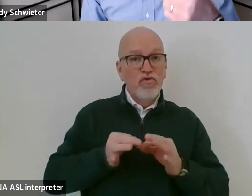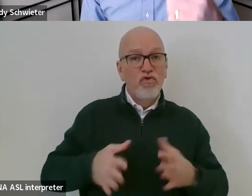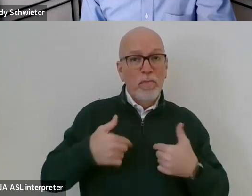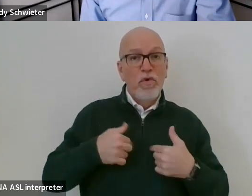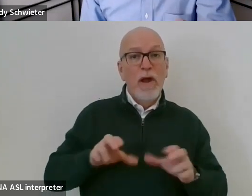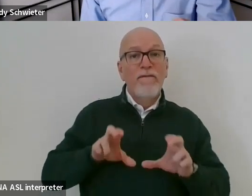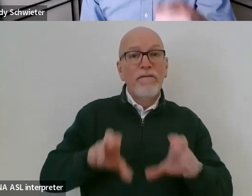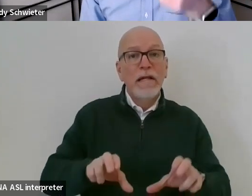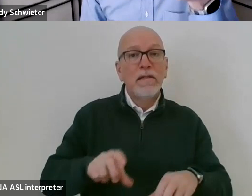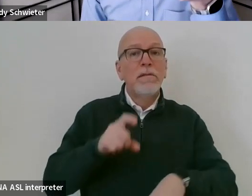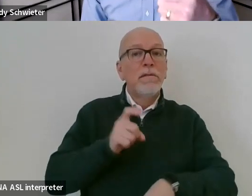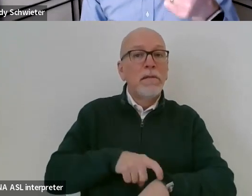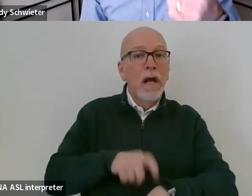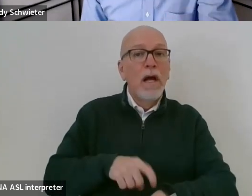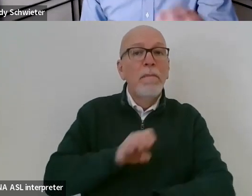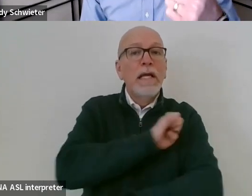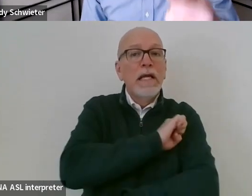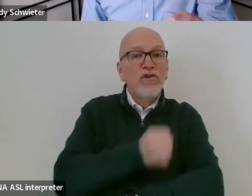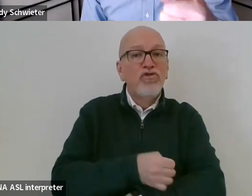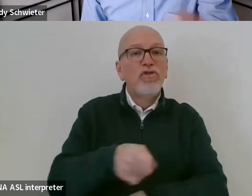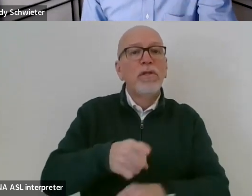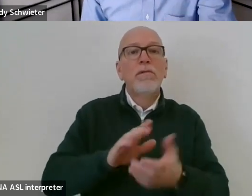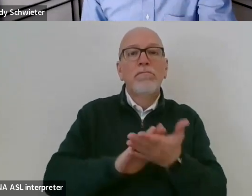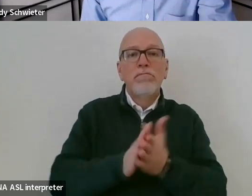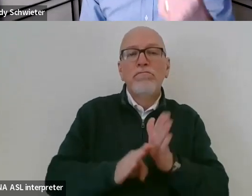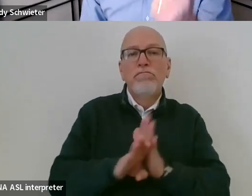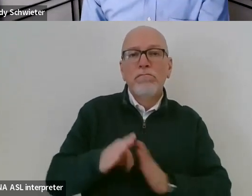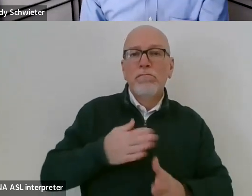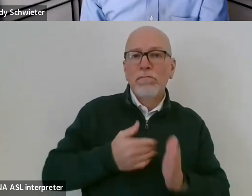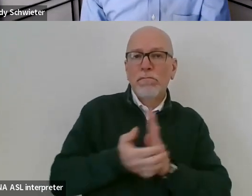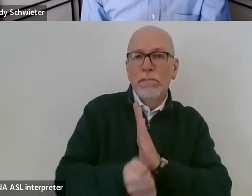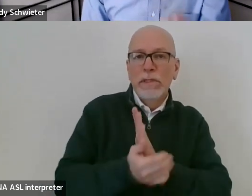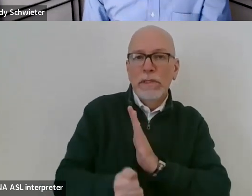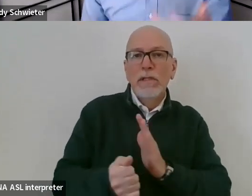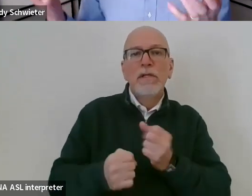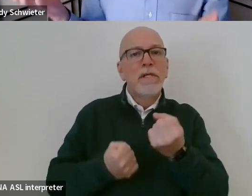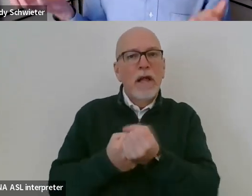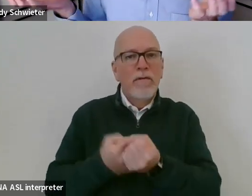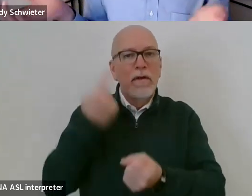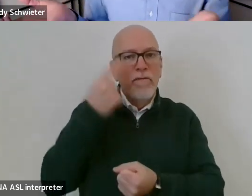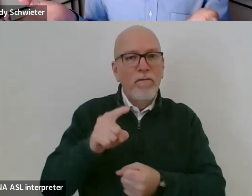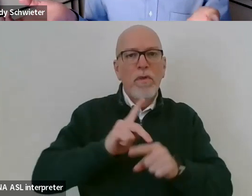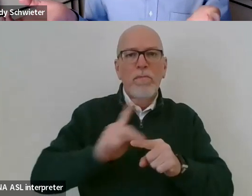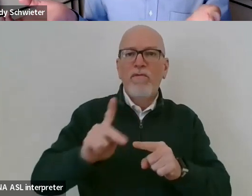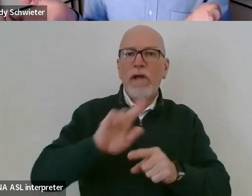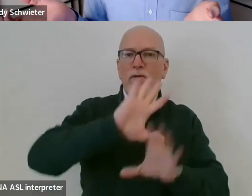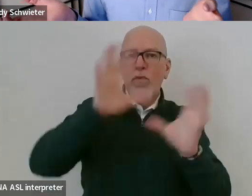investing time and energy in growing and developing their own skills and advocating for the profession as a